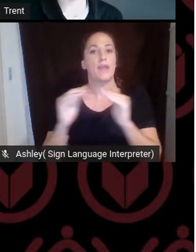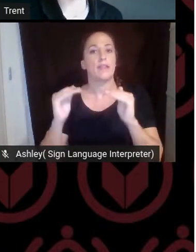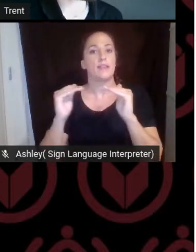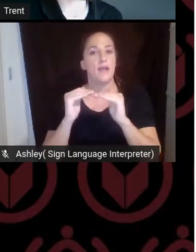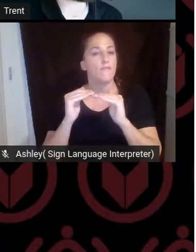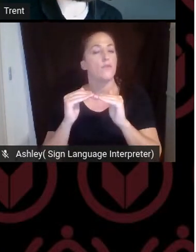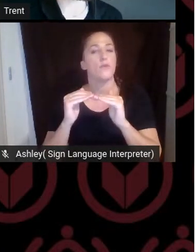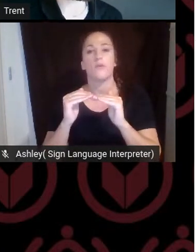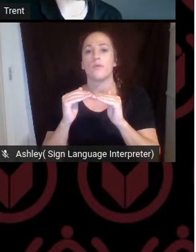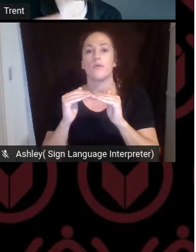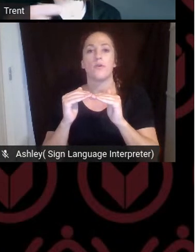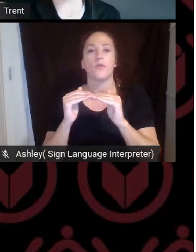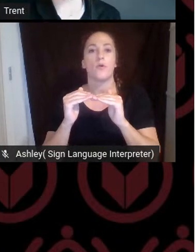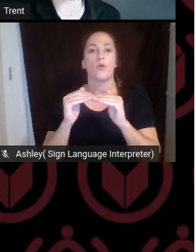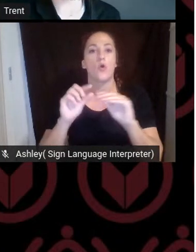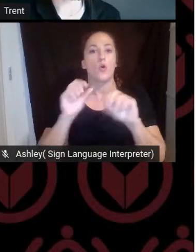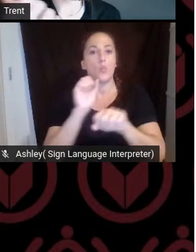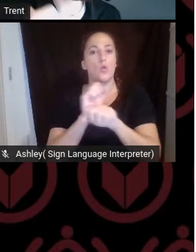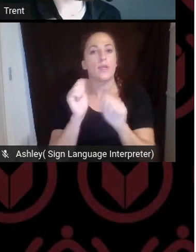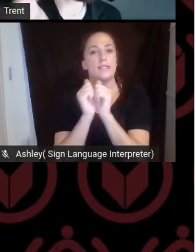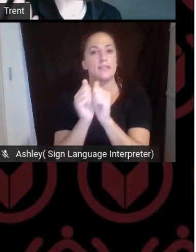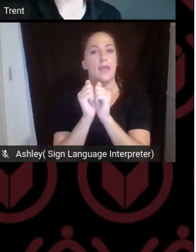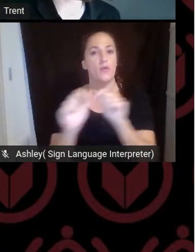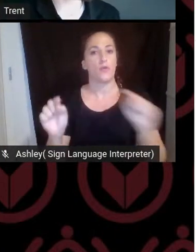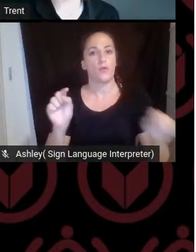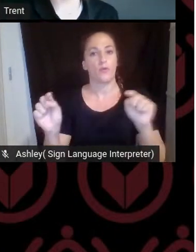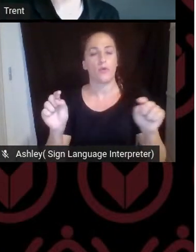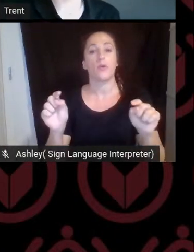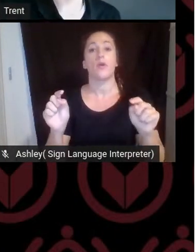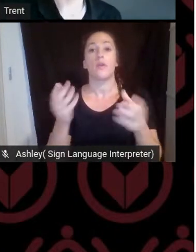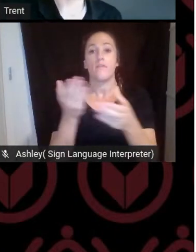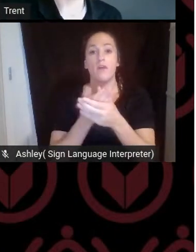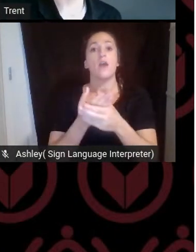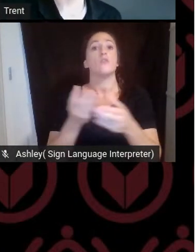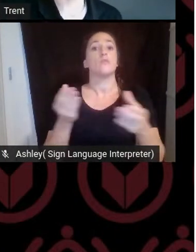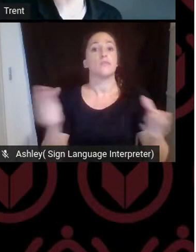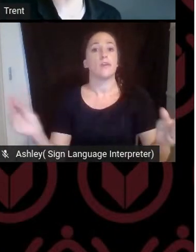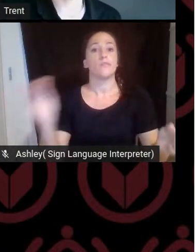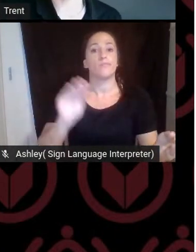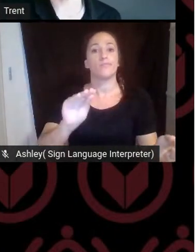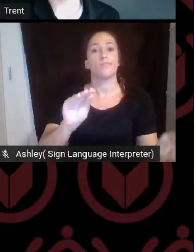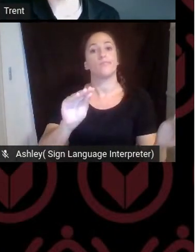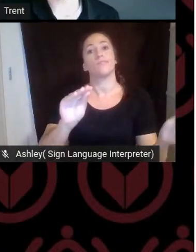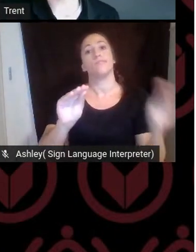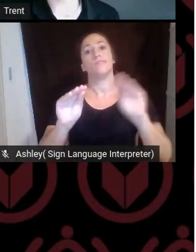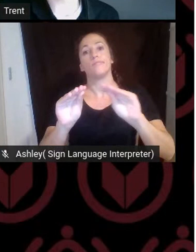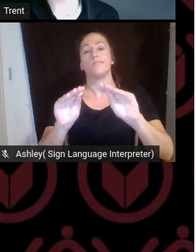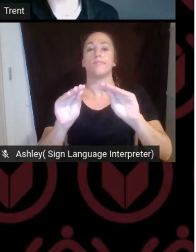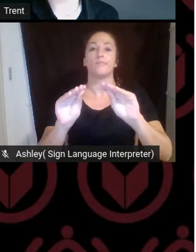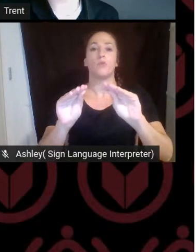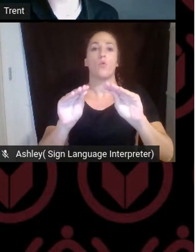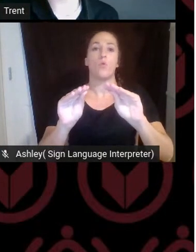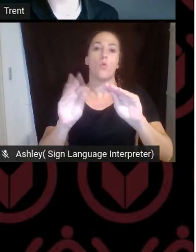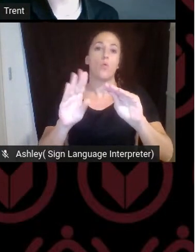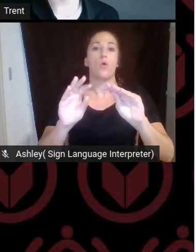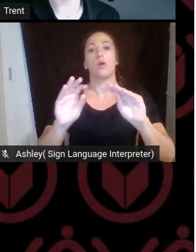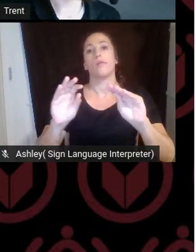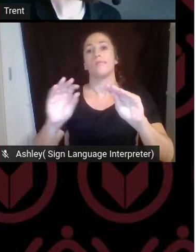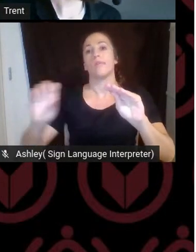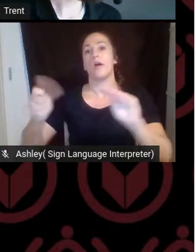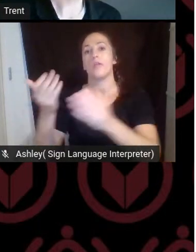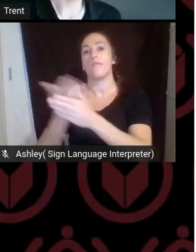can create shared drives that you can each move, files in and out of, which can be convenient for collaborative